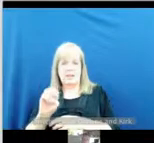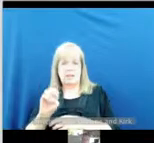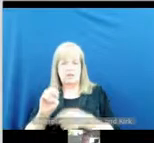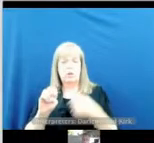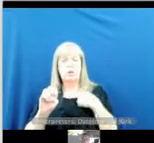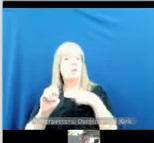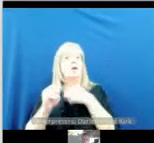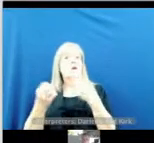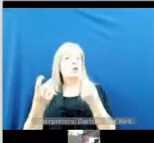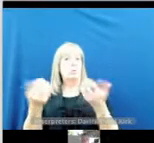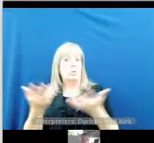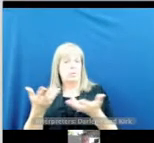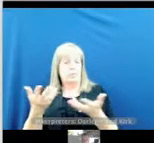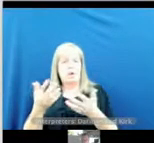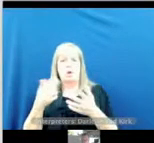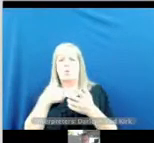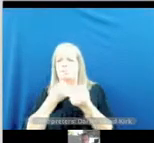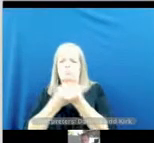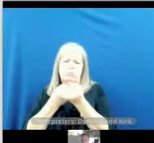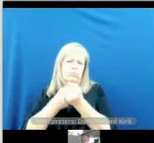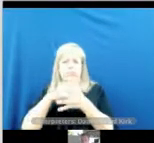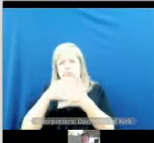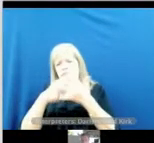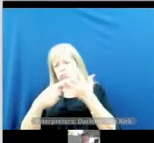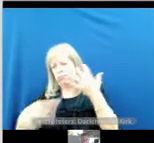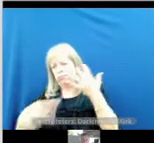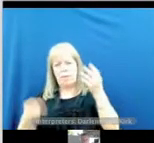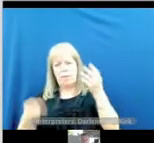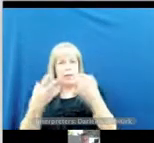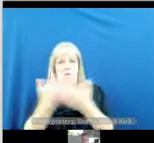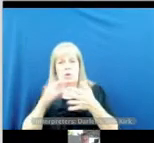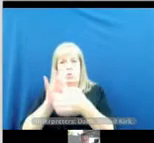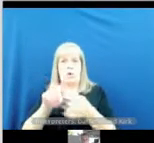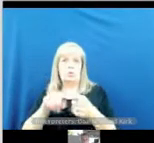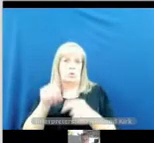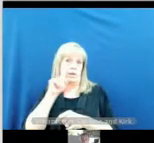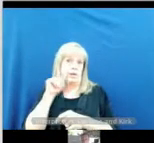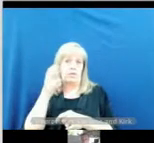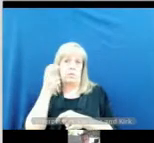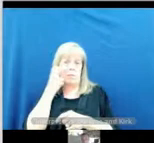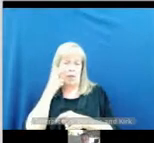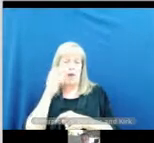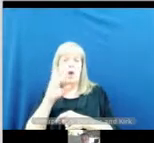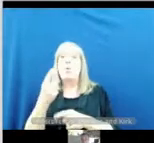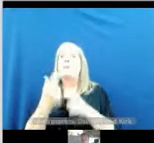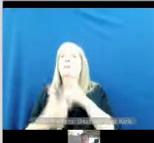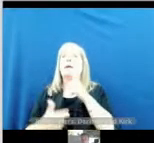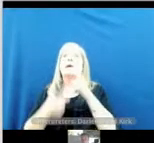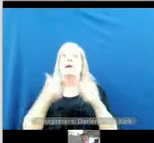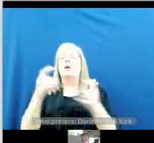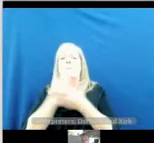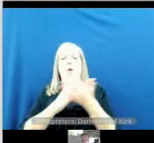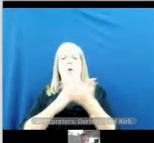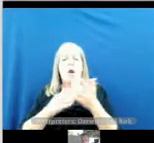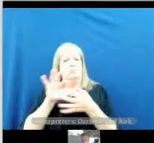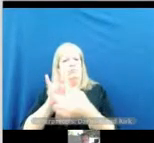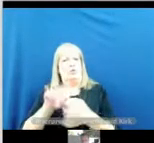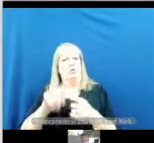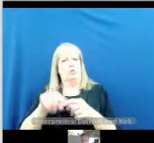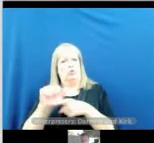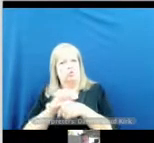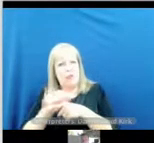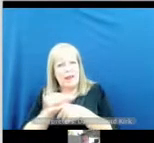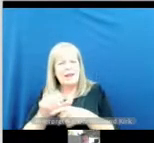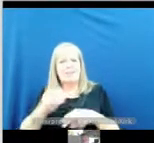support all around deafblindness, and one of the main pieces is on training and awareness. And we are all charged